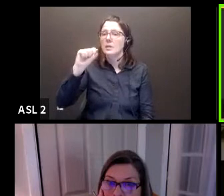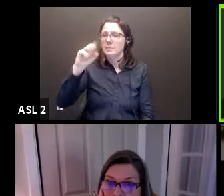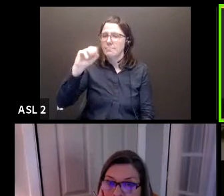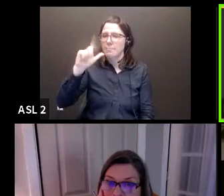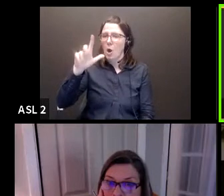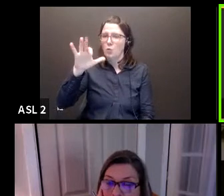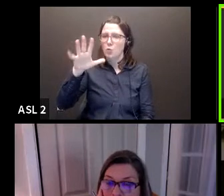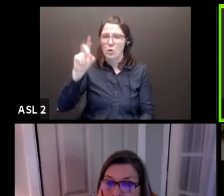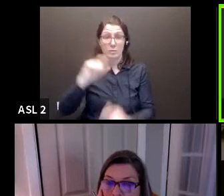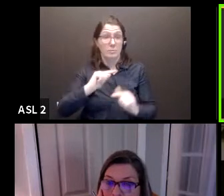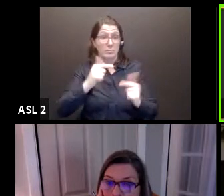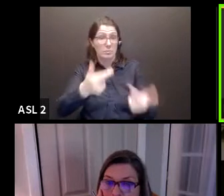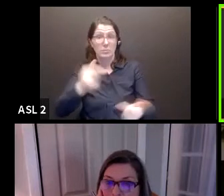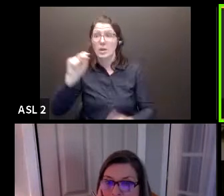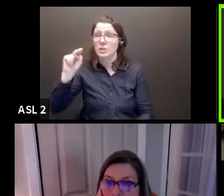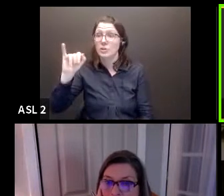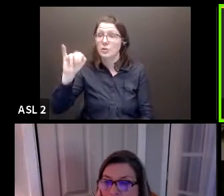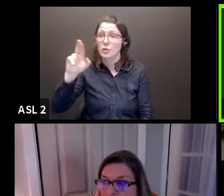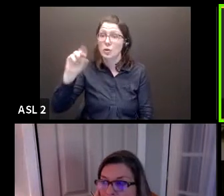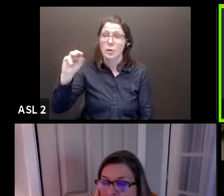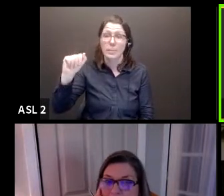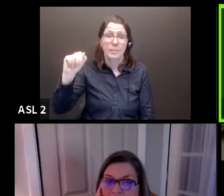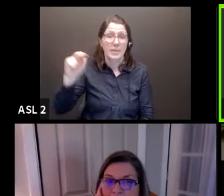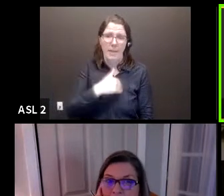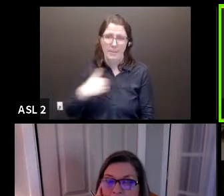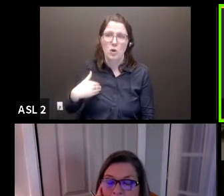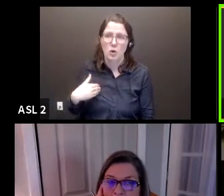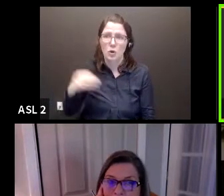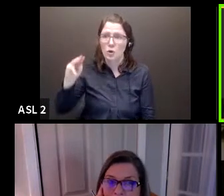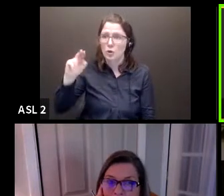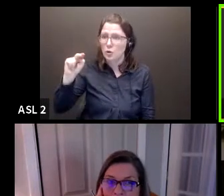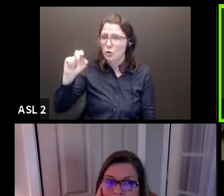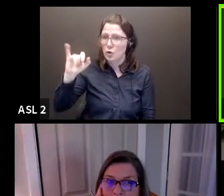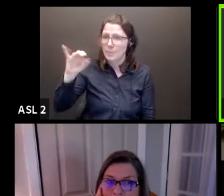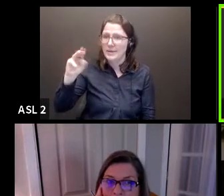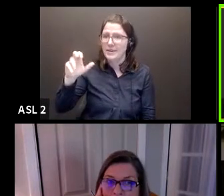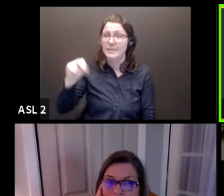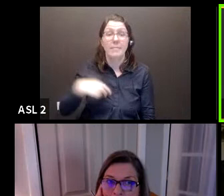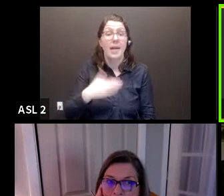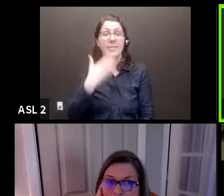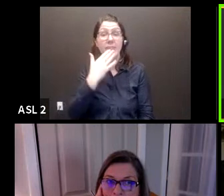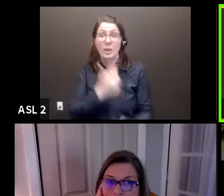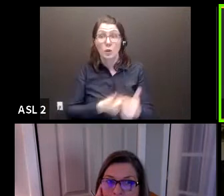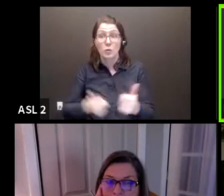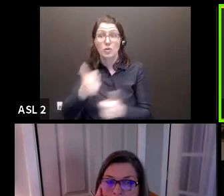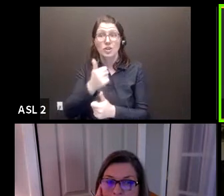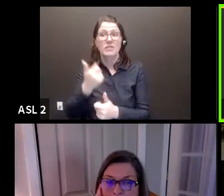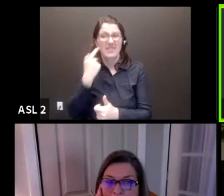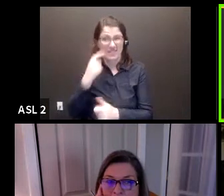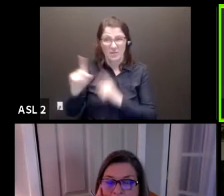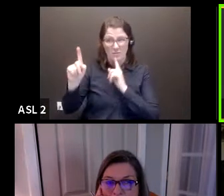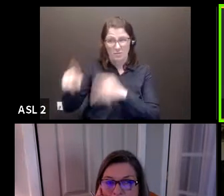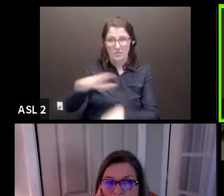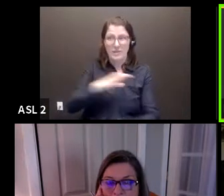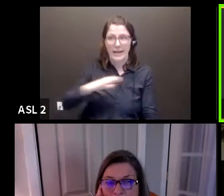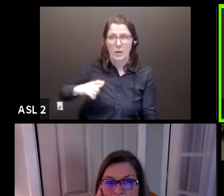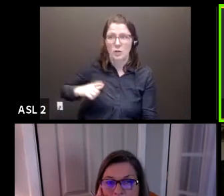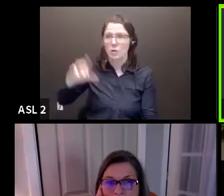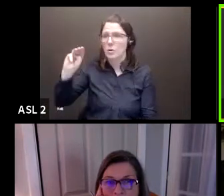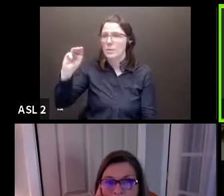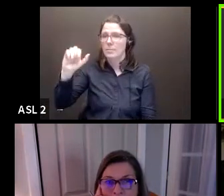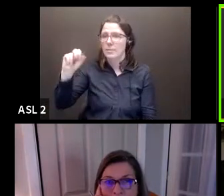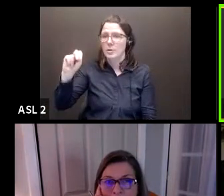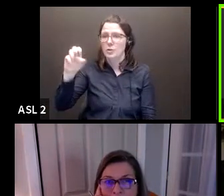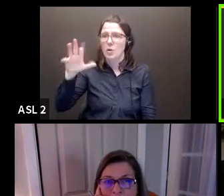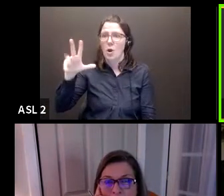you chia thanks thanks chief for a follow-up response to counselor munoz but honestly i'm getting